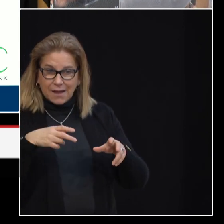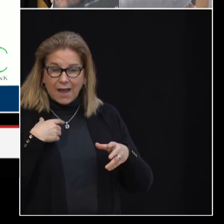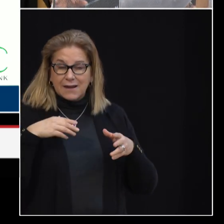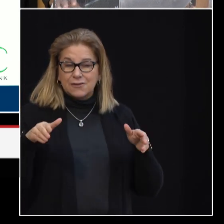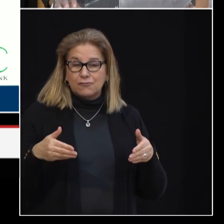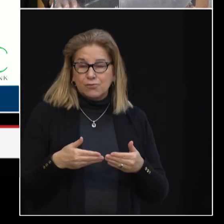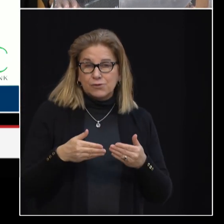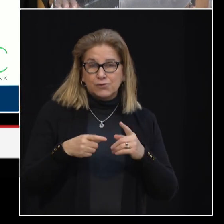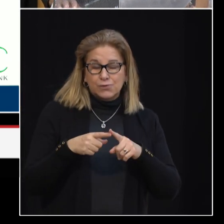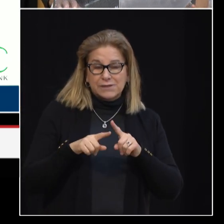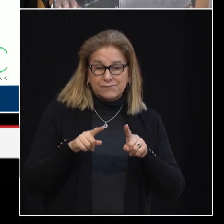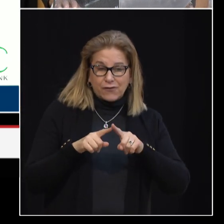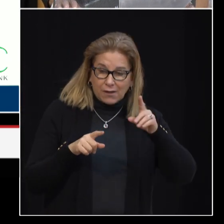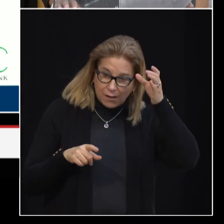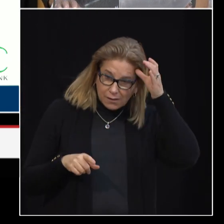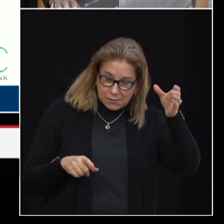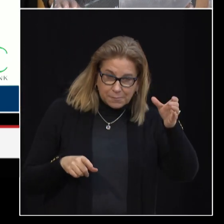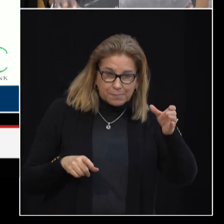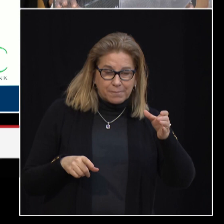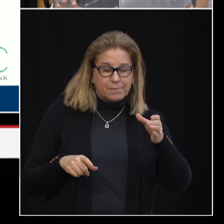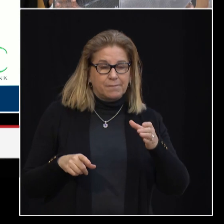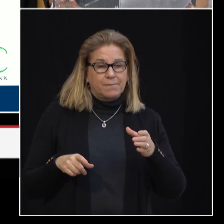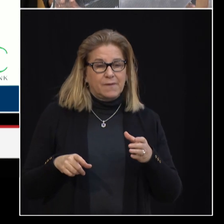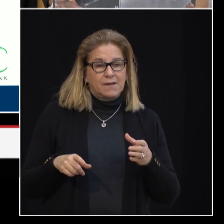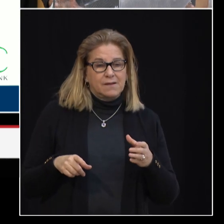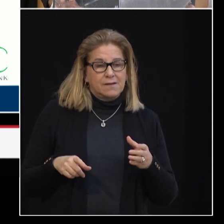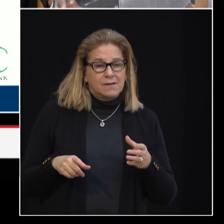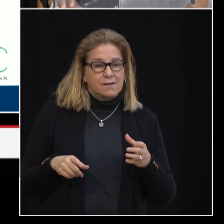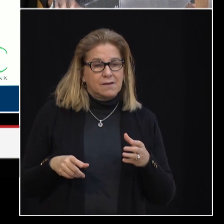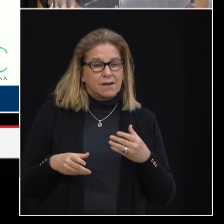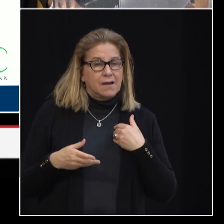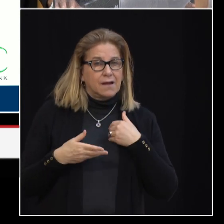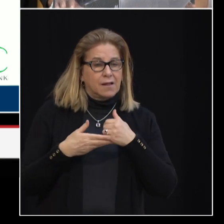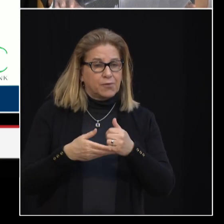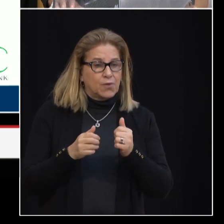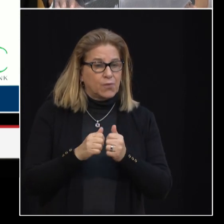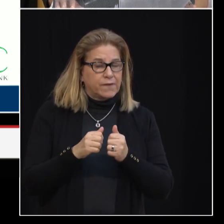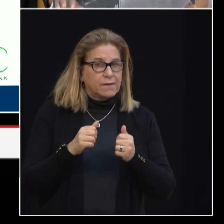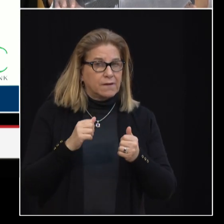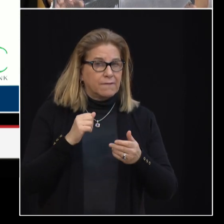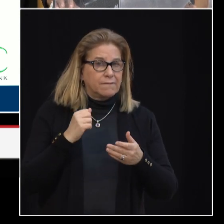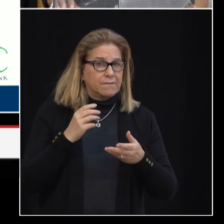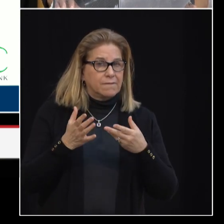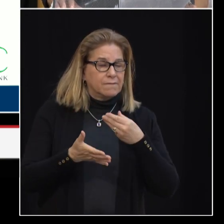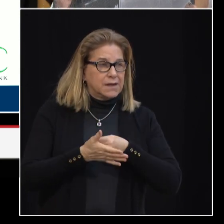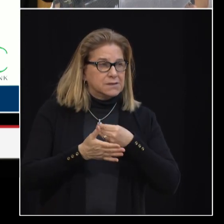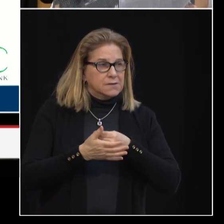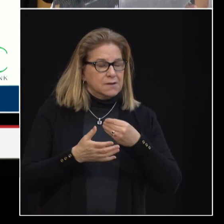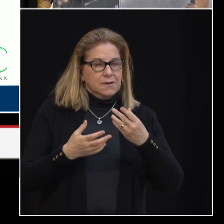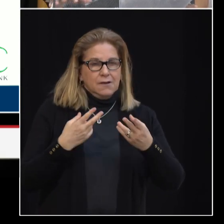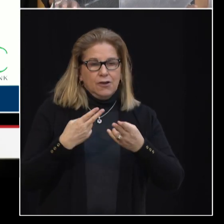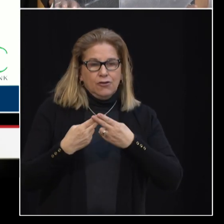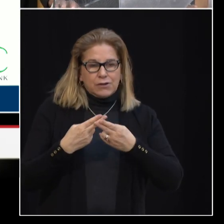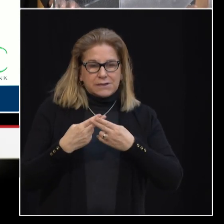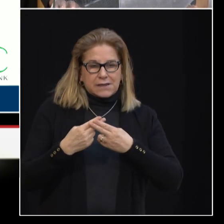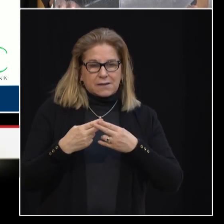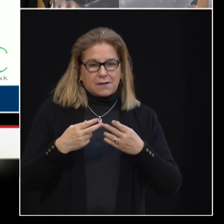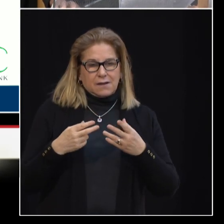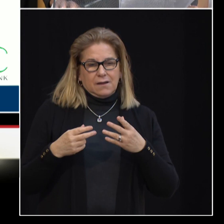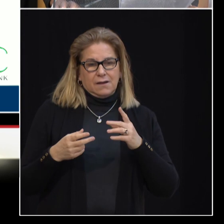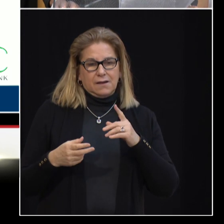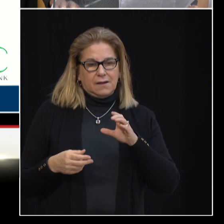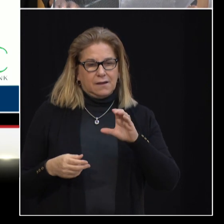deliver financial savings for you and our climate and environment, as well as provide community benefits for